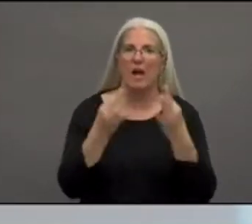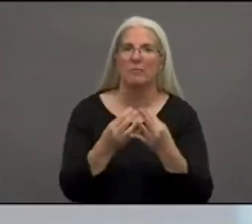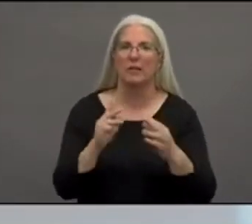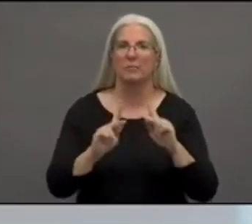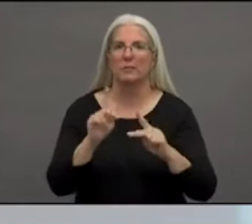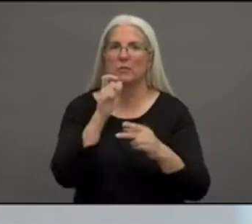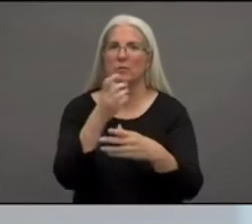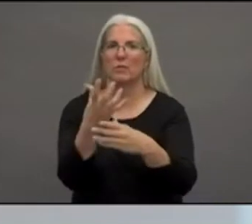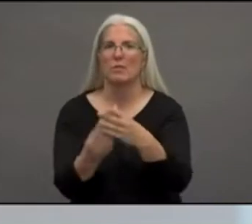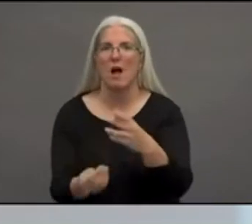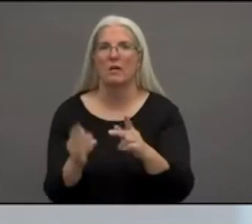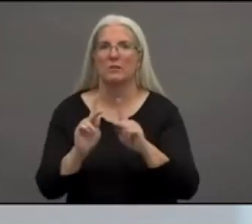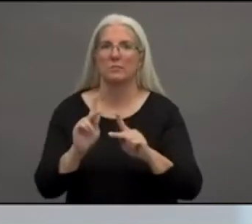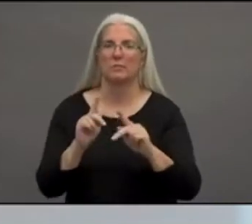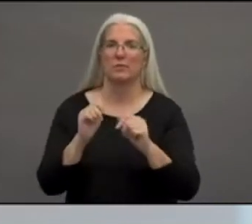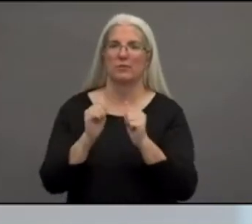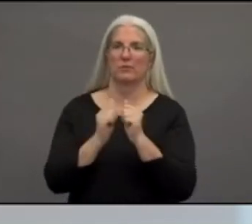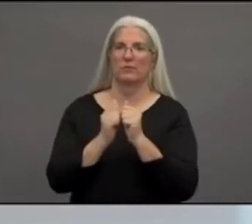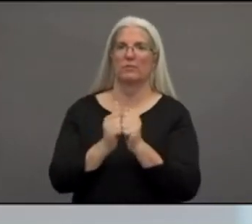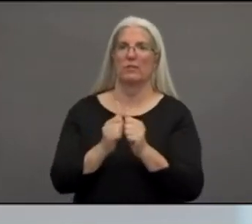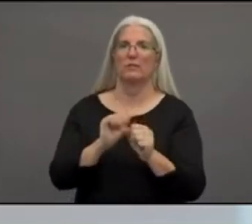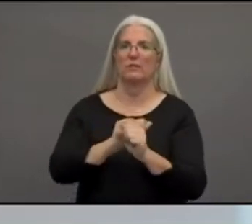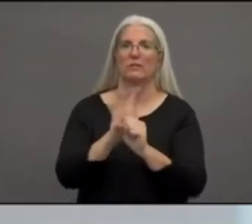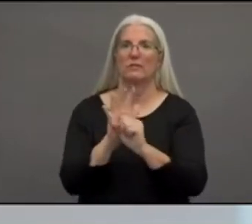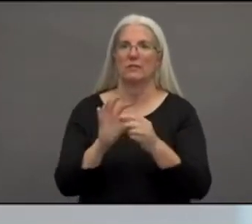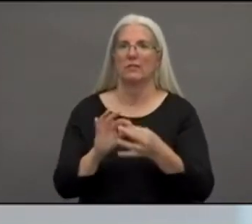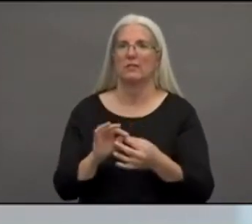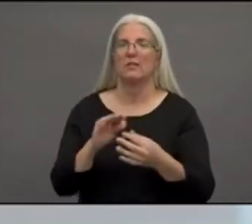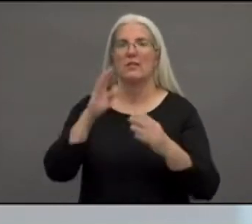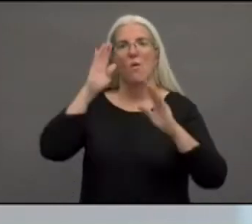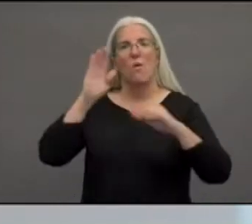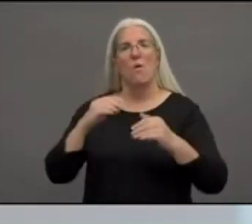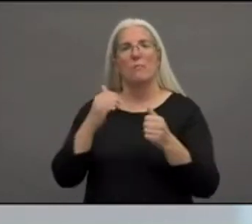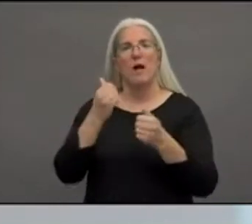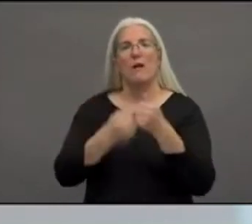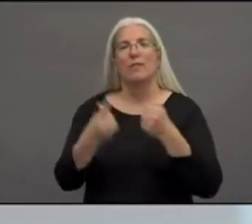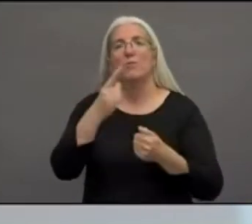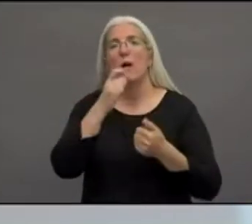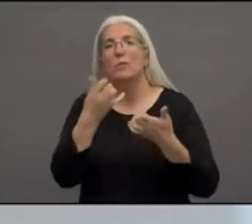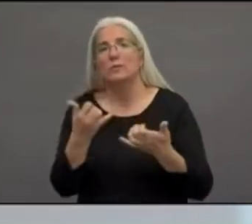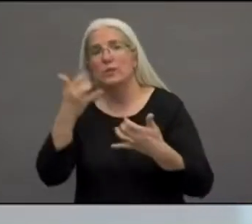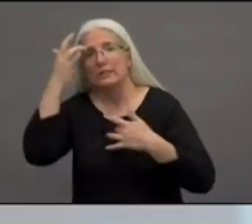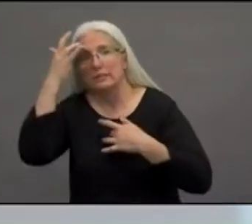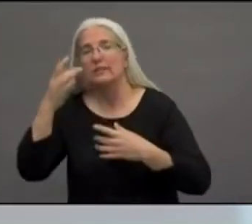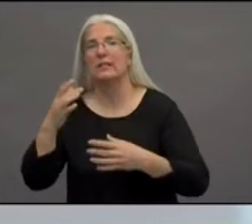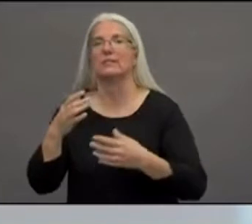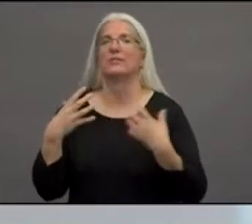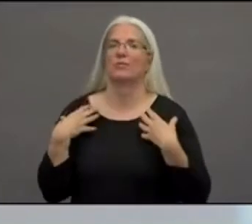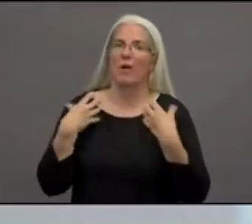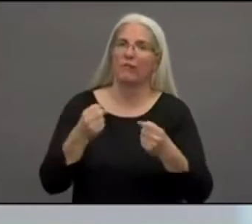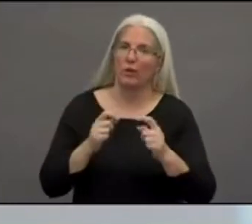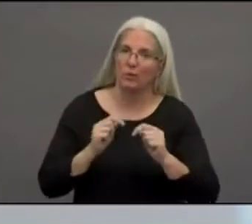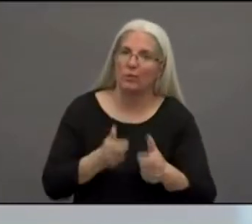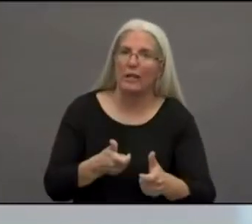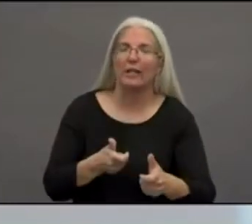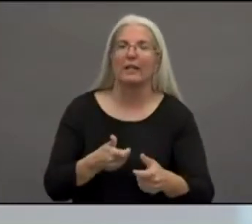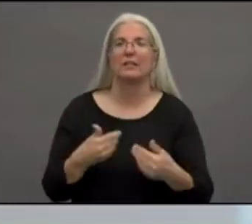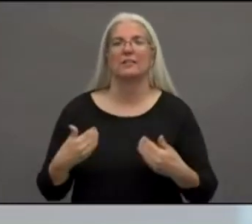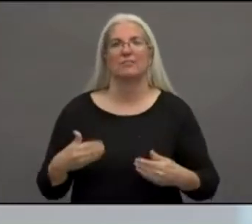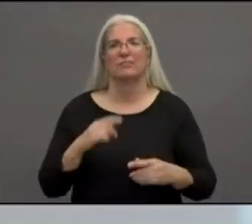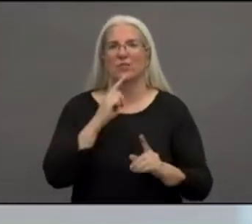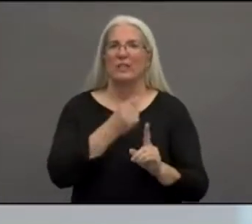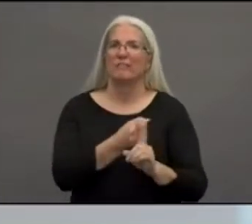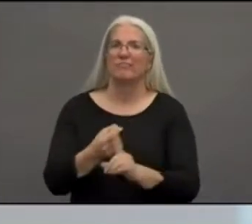COVID-19, and we're wishing everyone a speedy recovery for everyone that's suffering from it or being affected by it at this